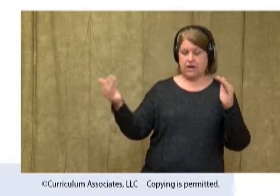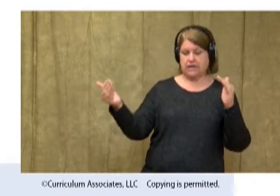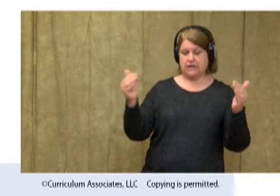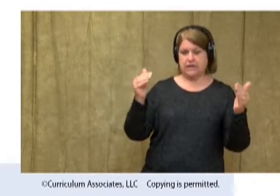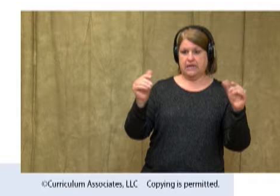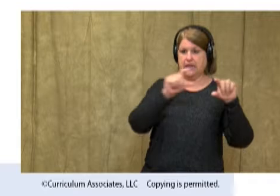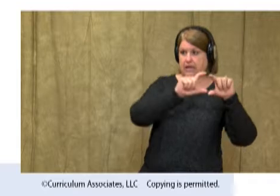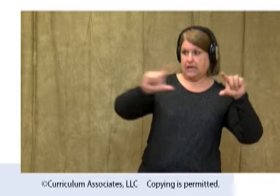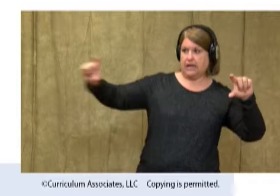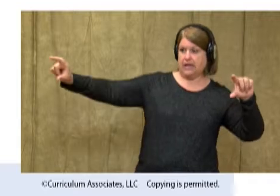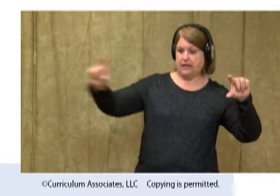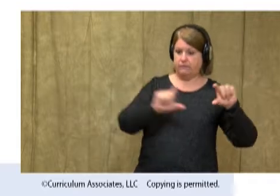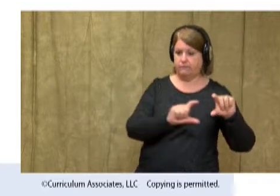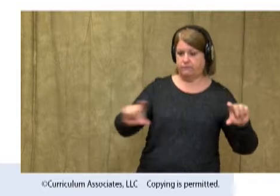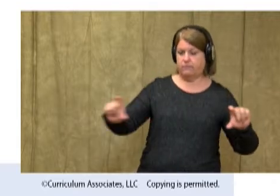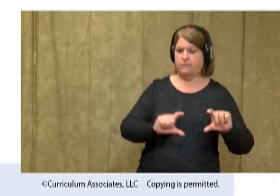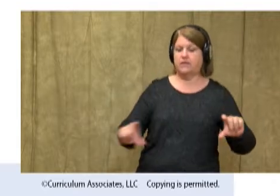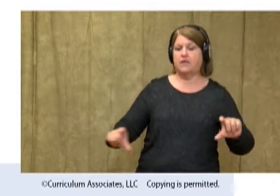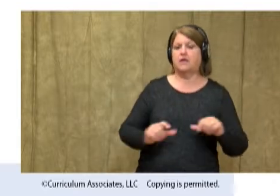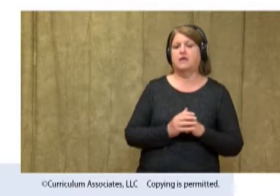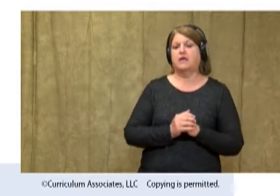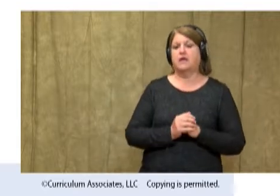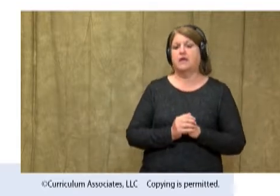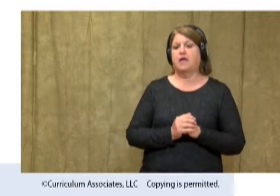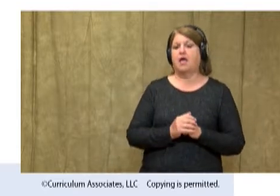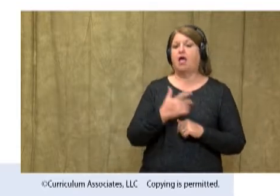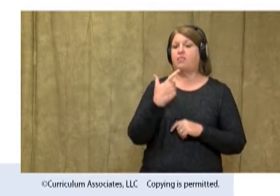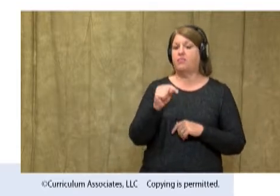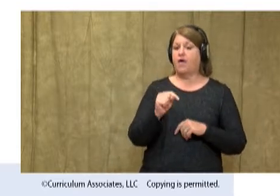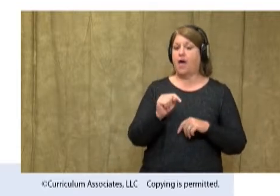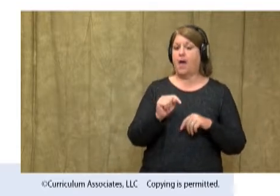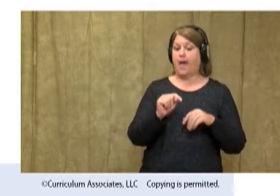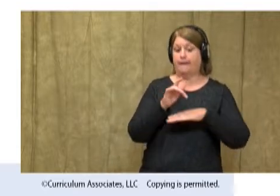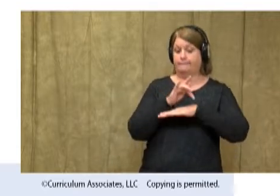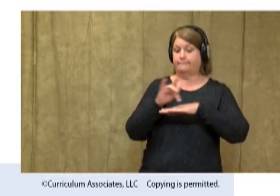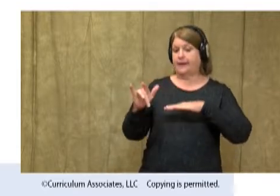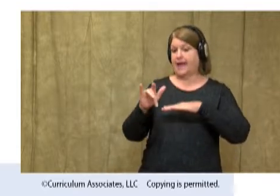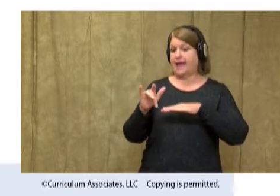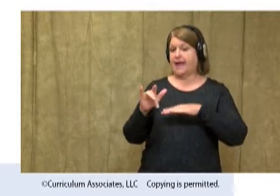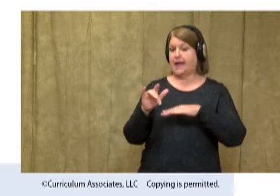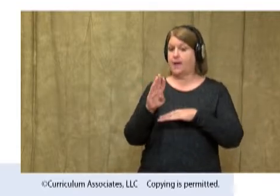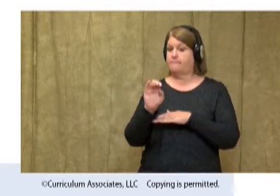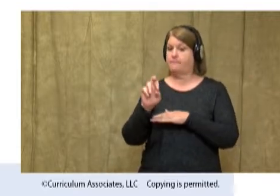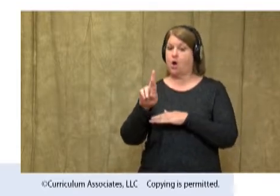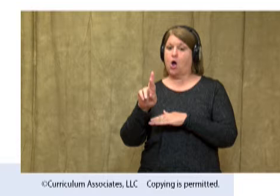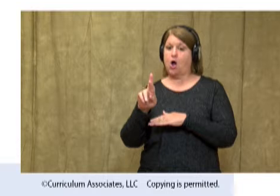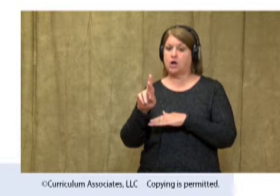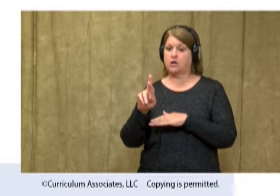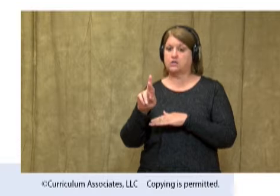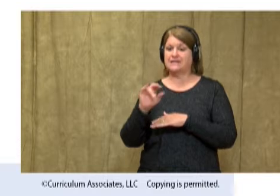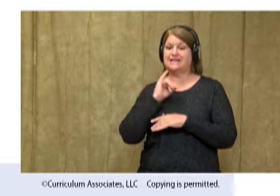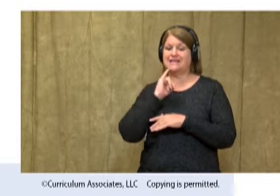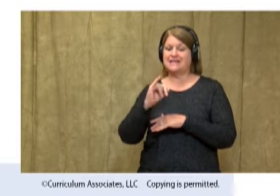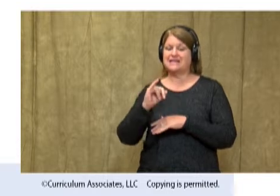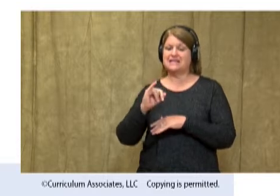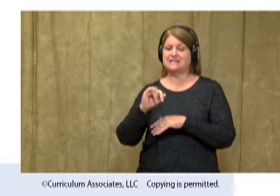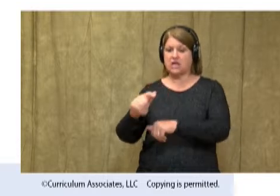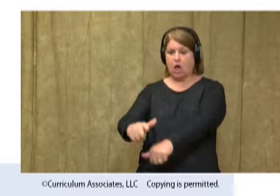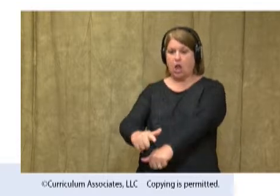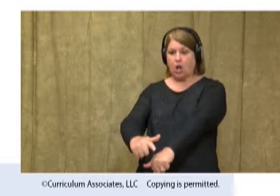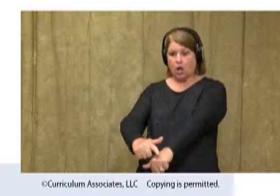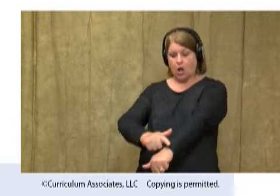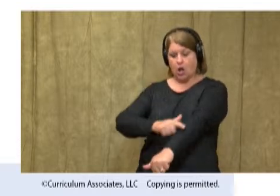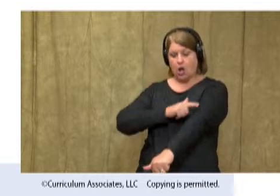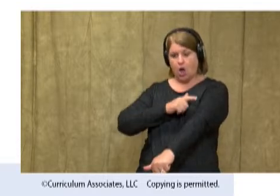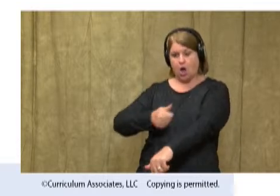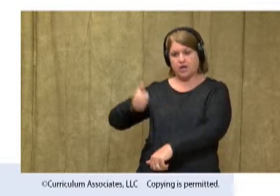green. The blank bar is the longest. Now looking at all 3 bars, which one is